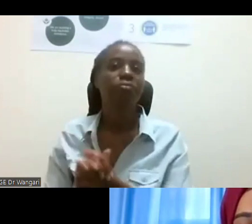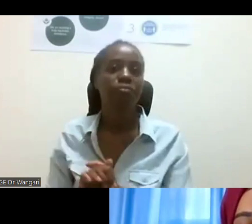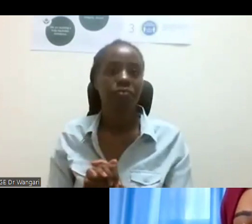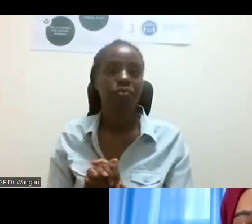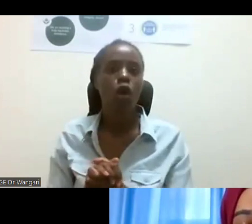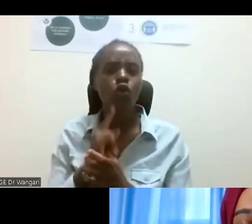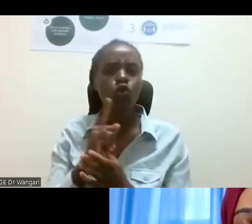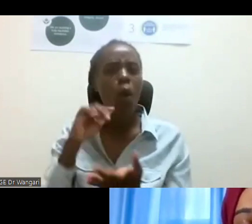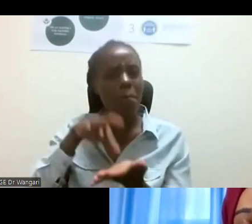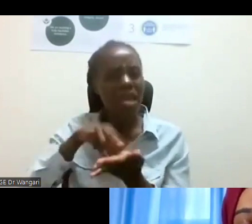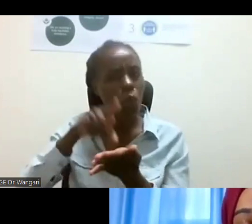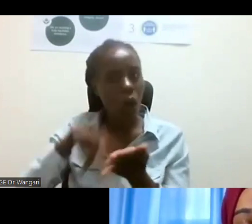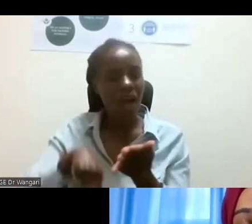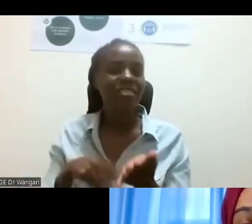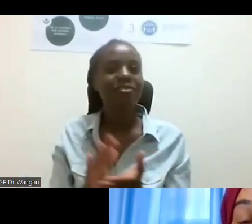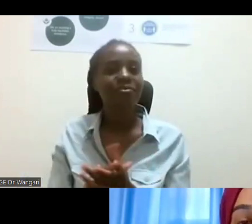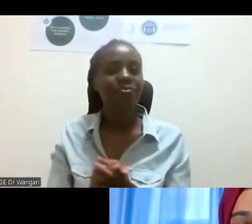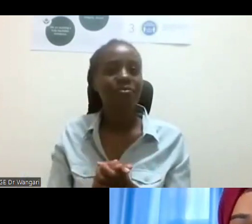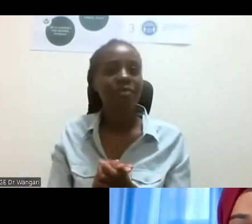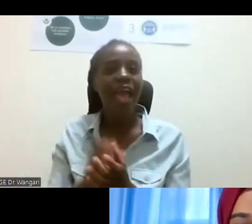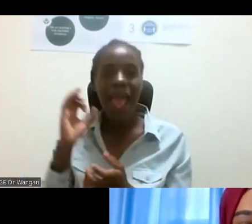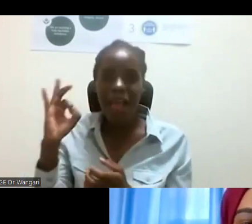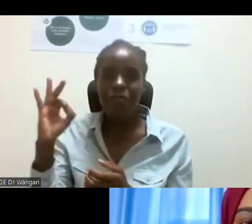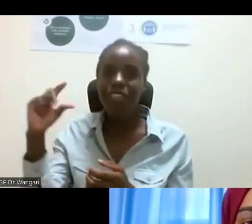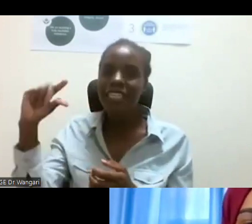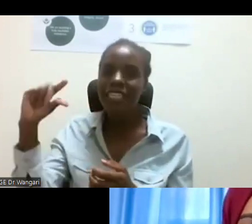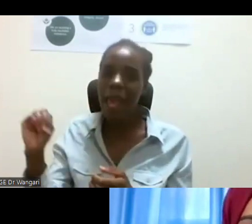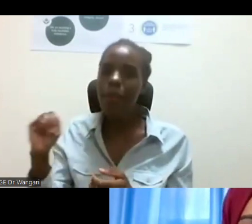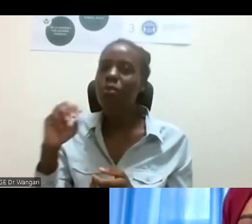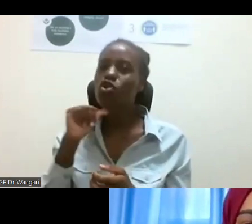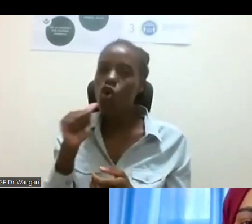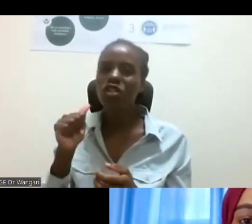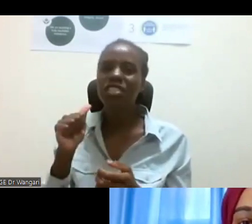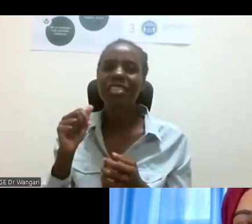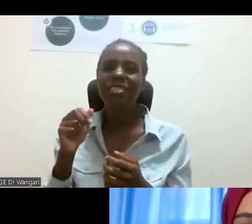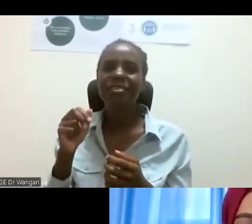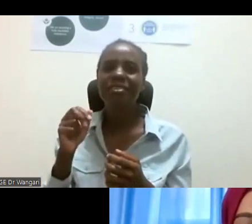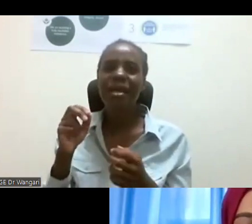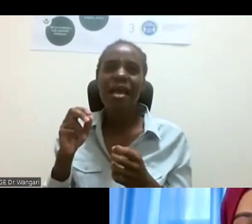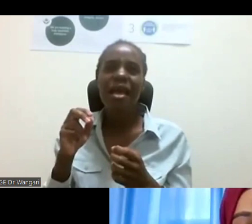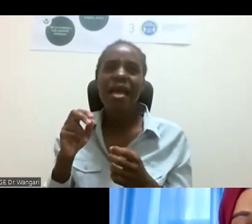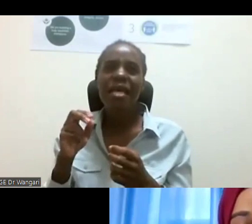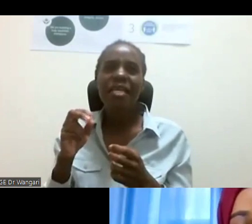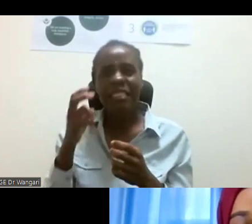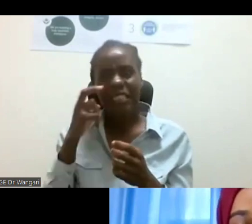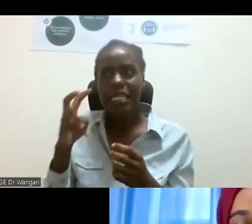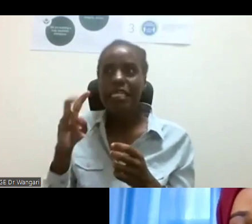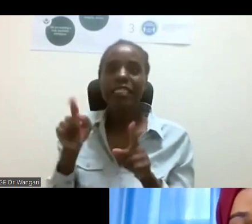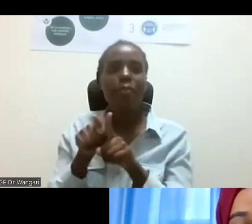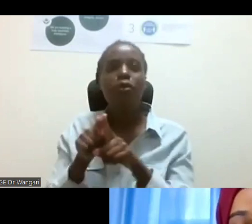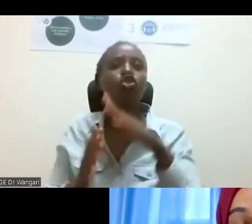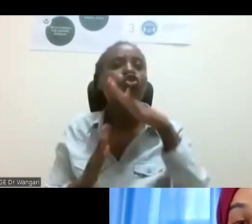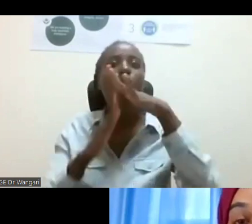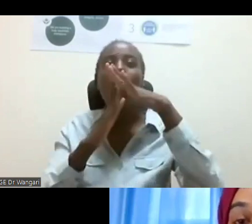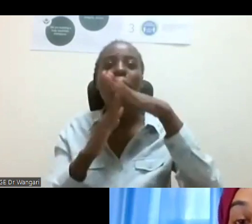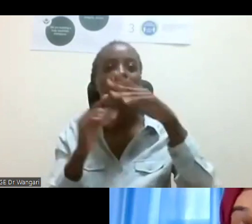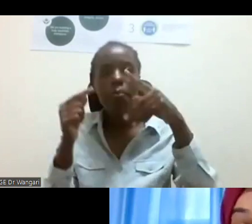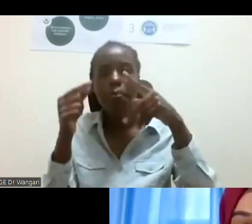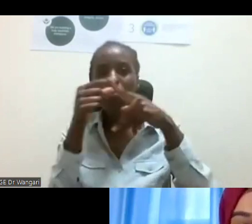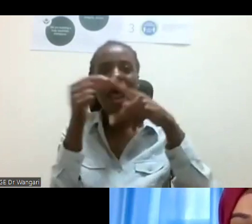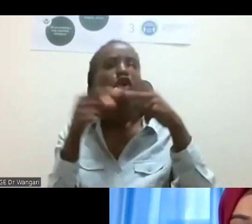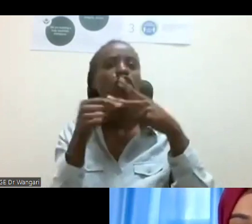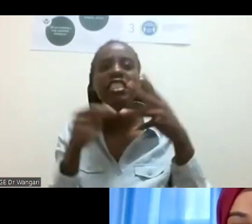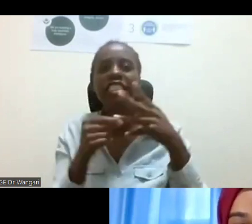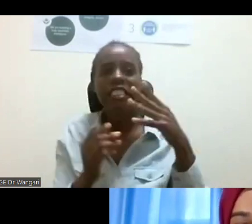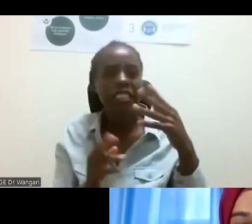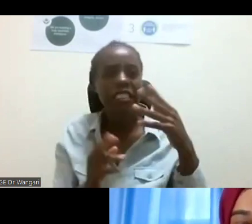said, it is never seen as an issue to be studied, to be addressed. So, even when you